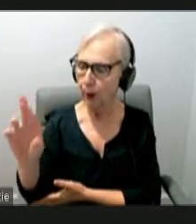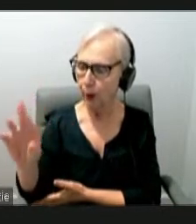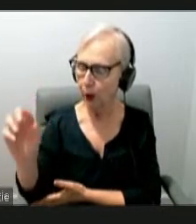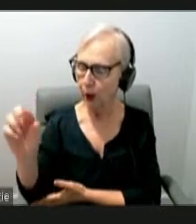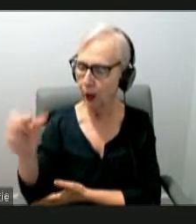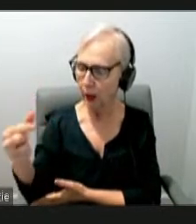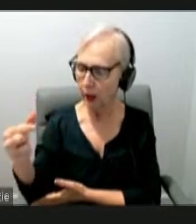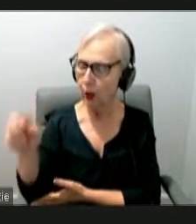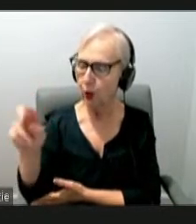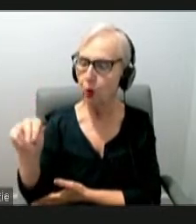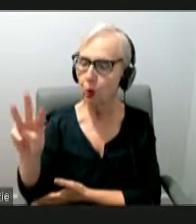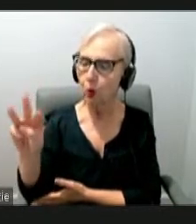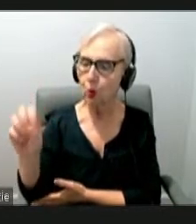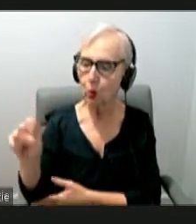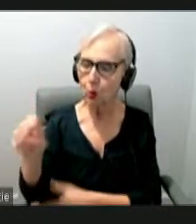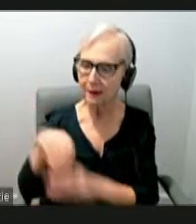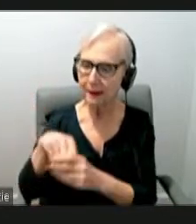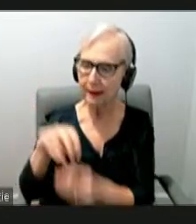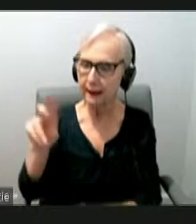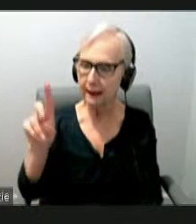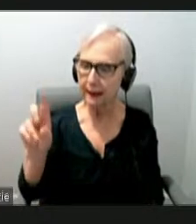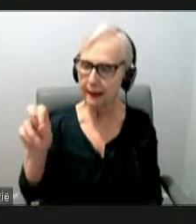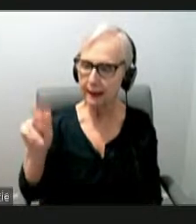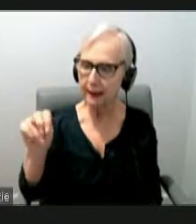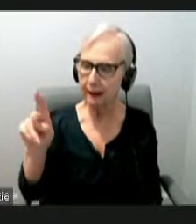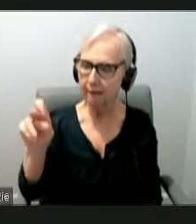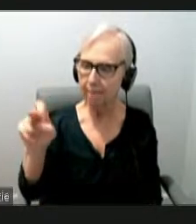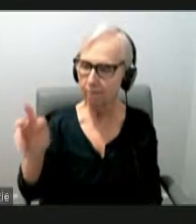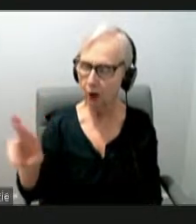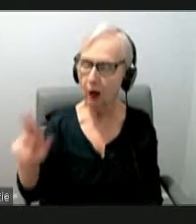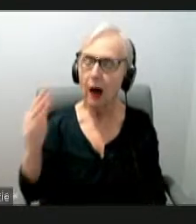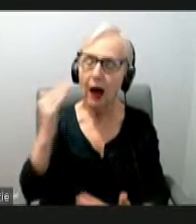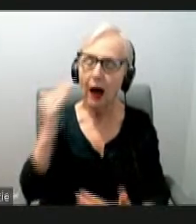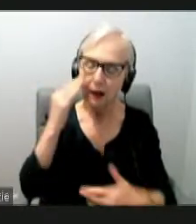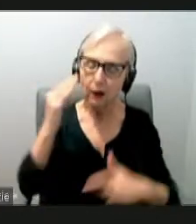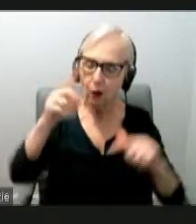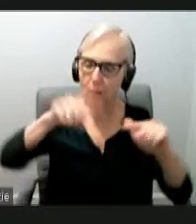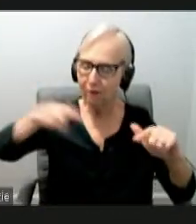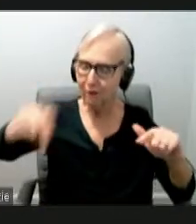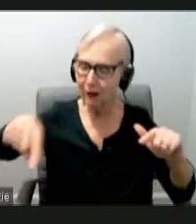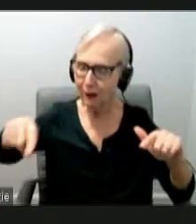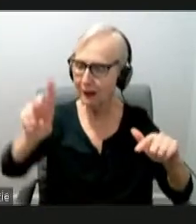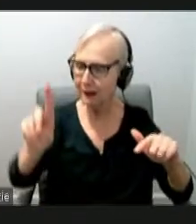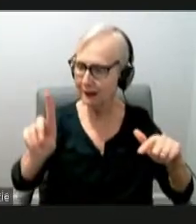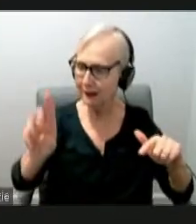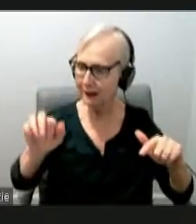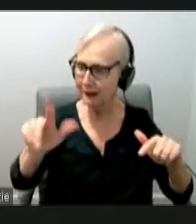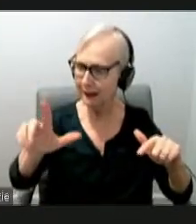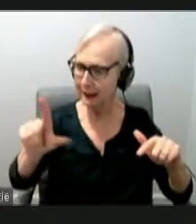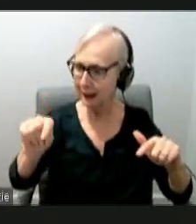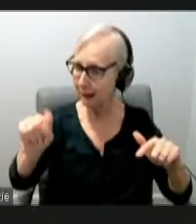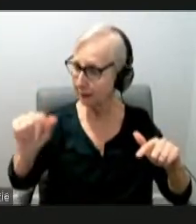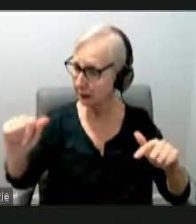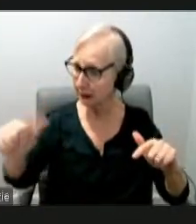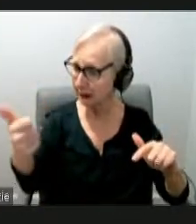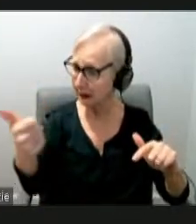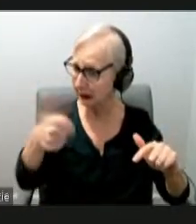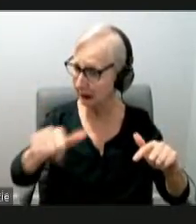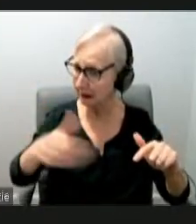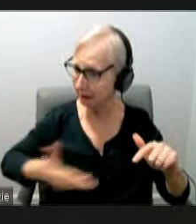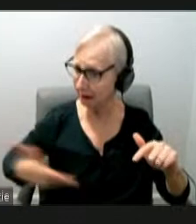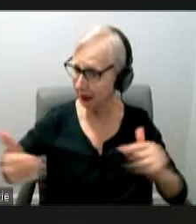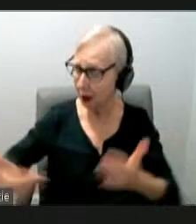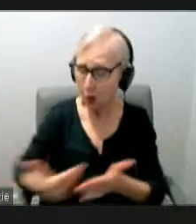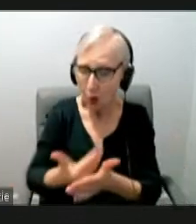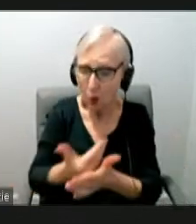question. I know the Delta variant is dominant. What other variants are you seeing now? Anything new creeping into the picture that you're